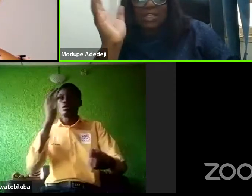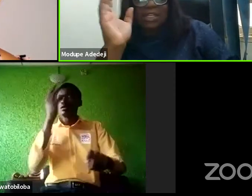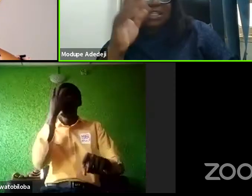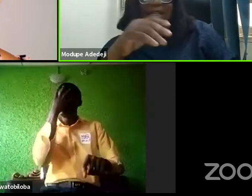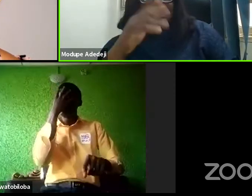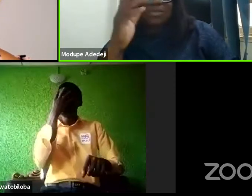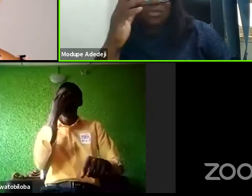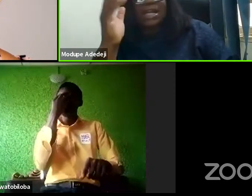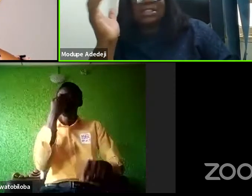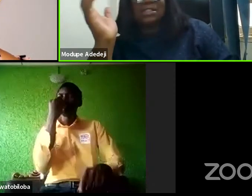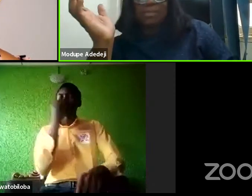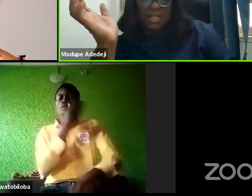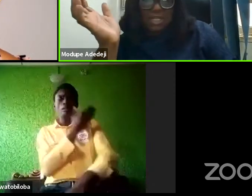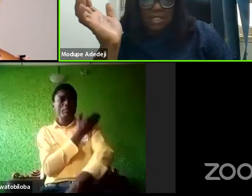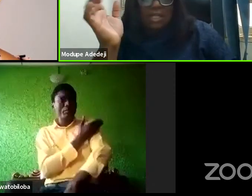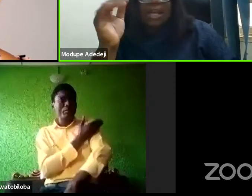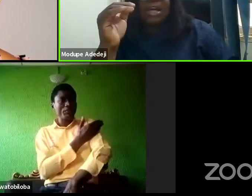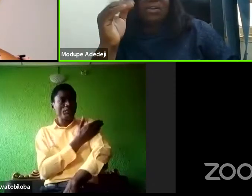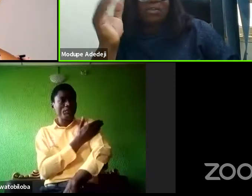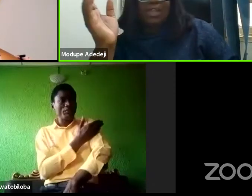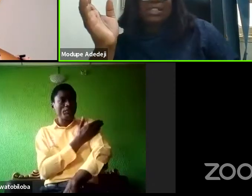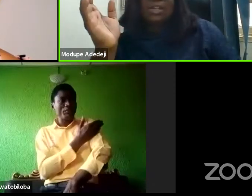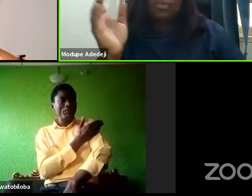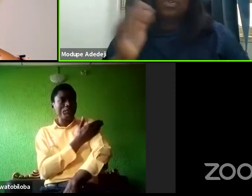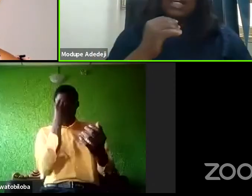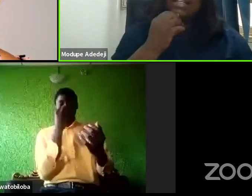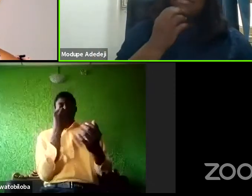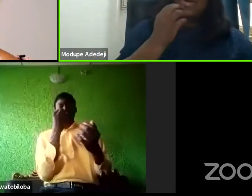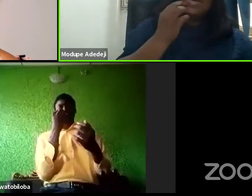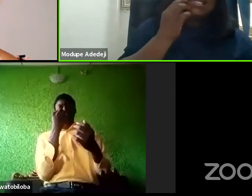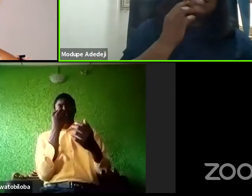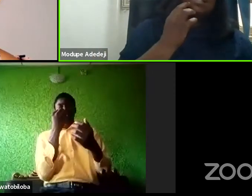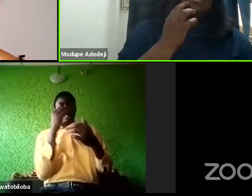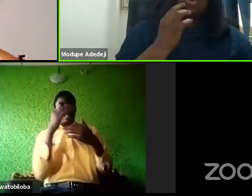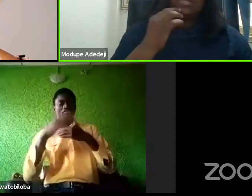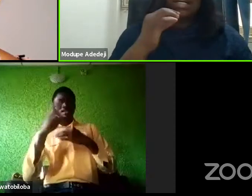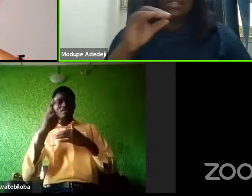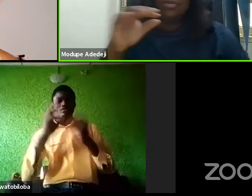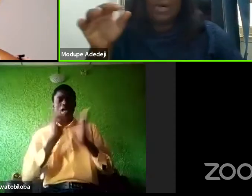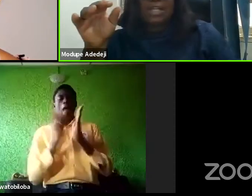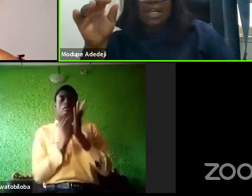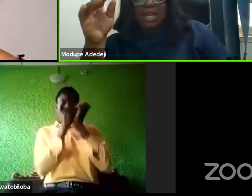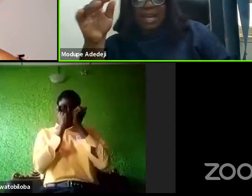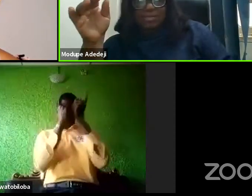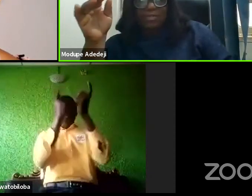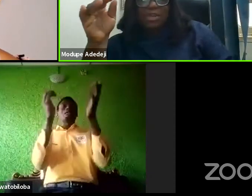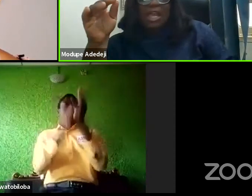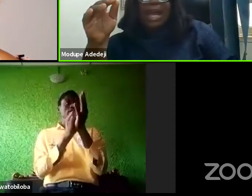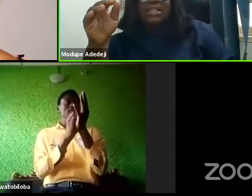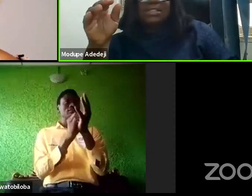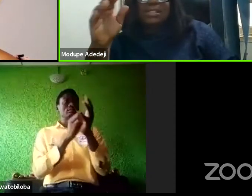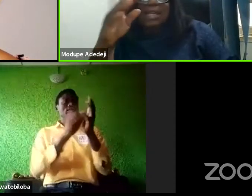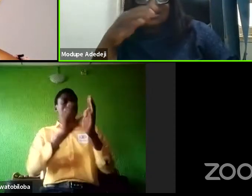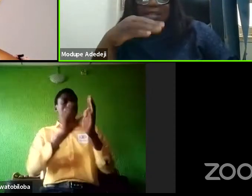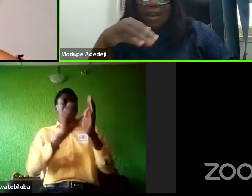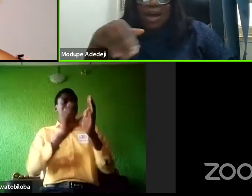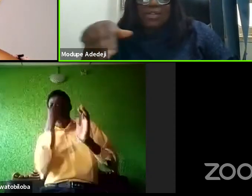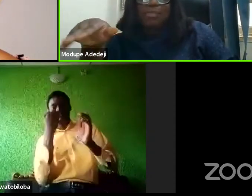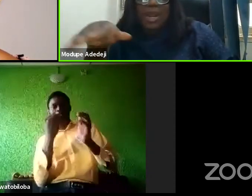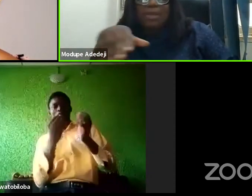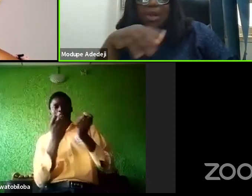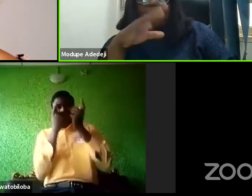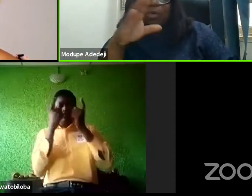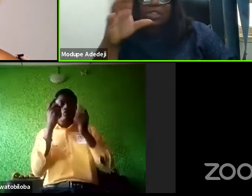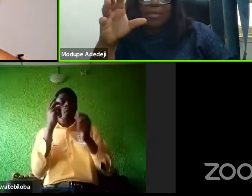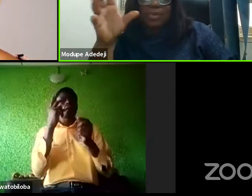awake again, you are trying to catch sleep again, and all of that. So those are the very early symptoms that the woman can have. And it starts